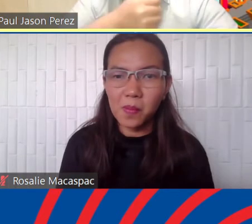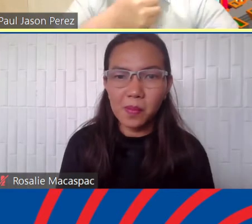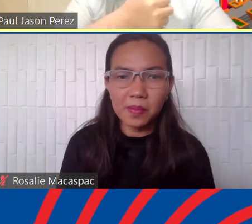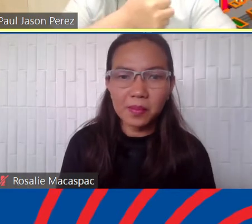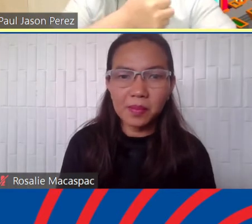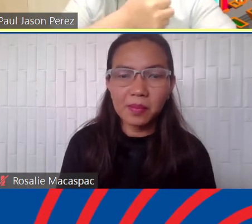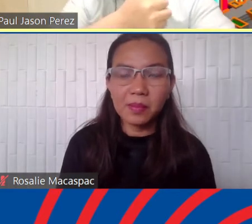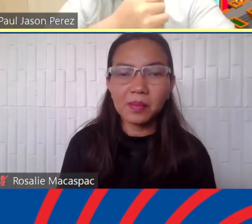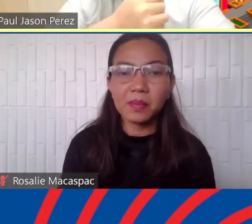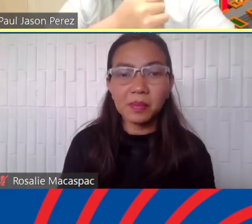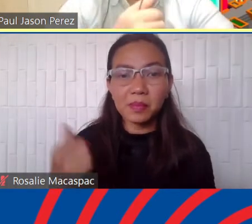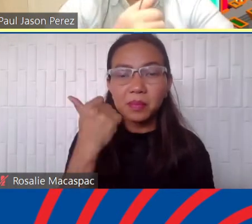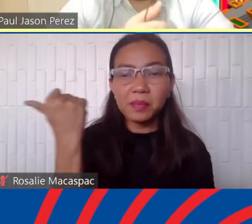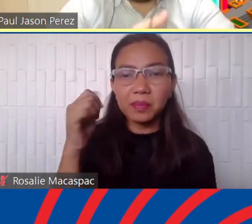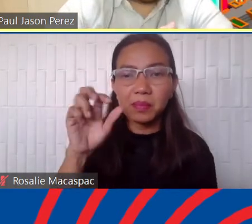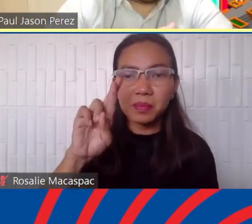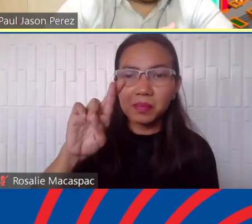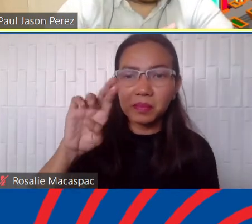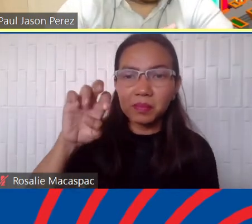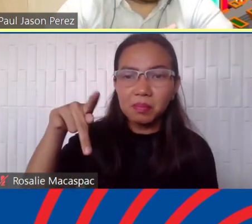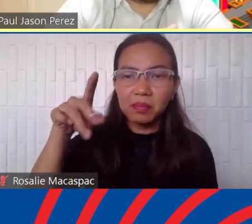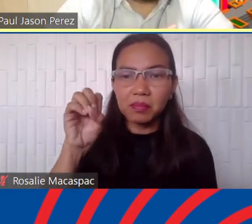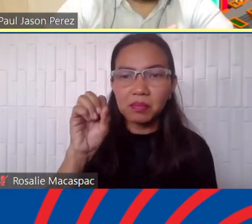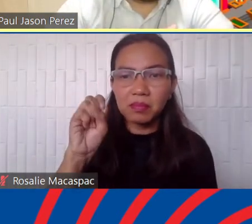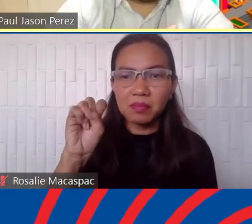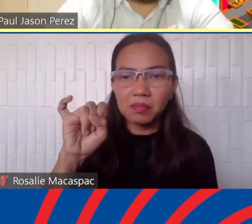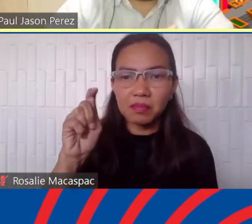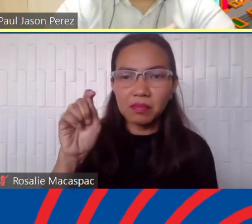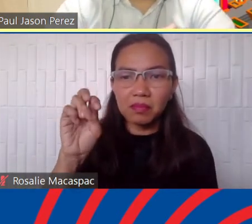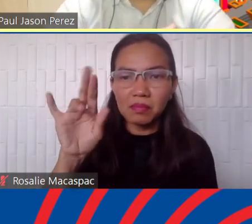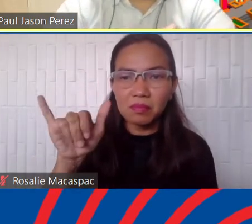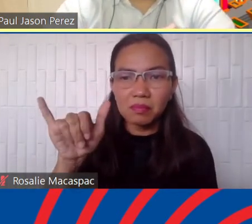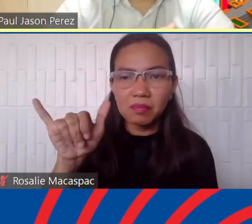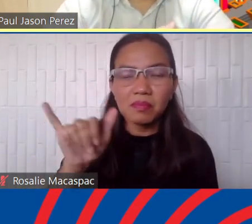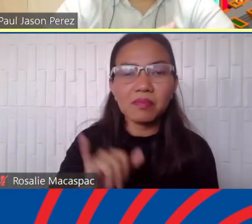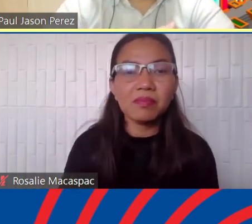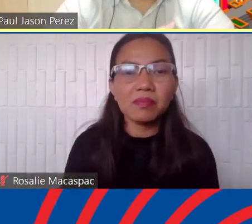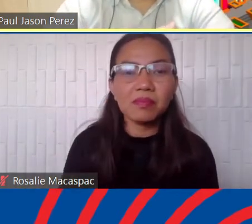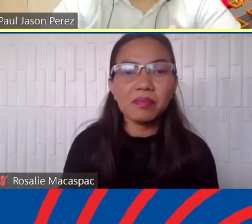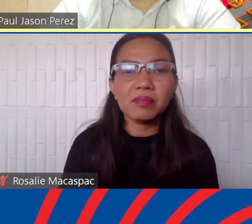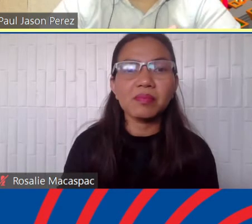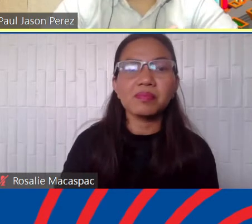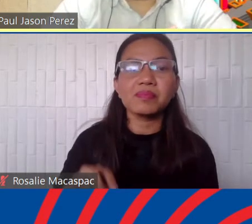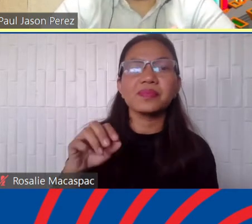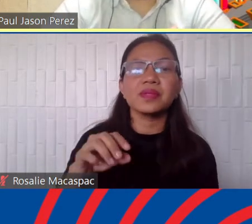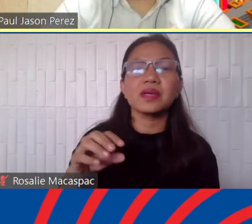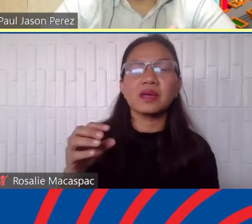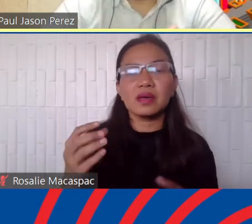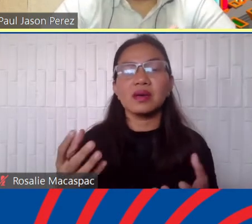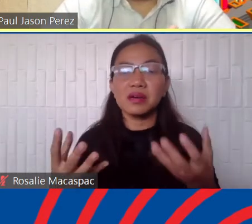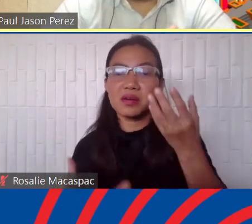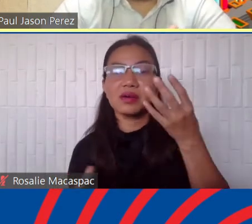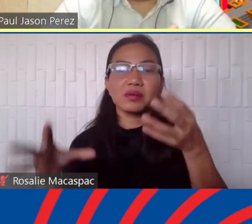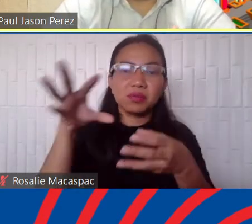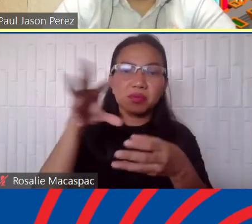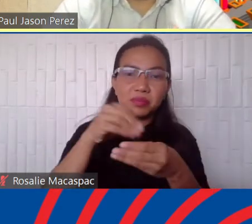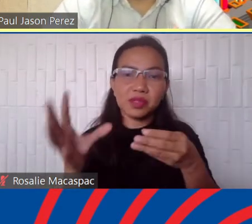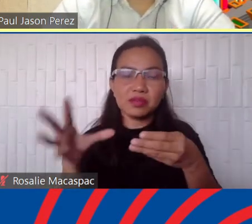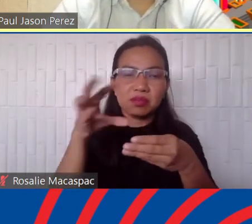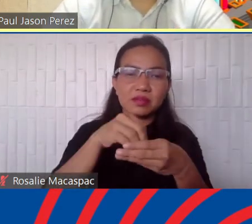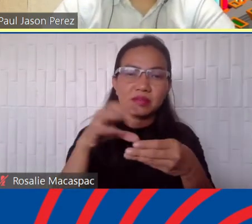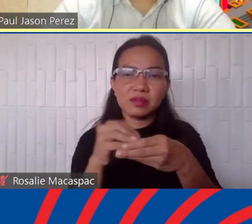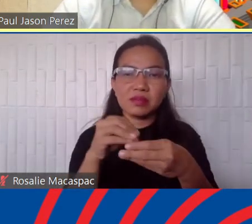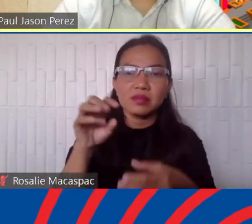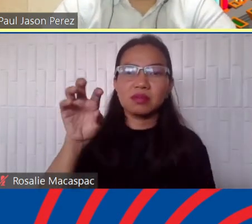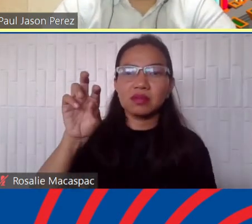This is another repository that actually is a directory of repository. You've noticed